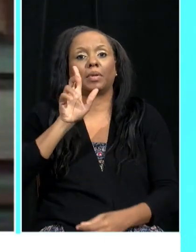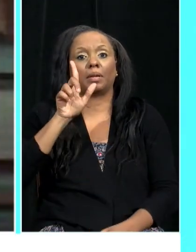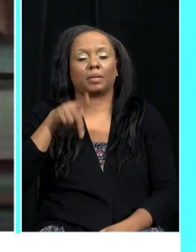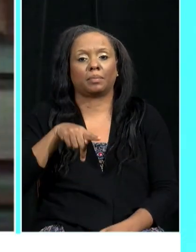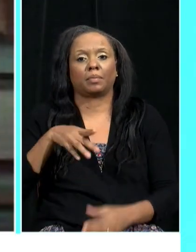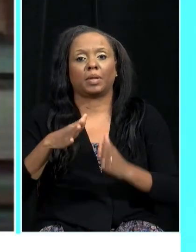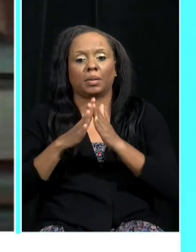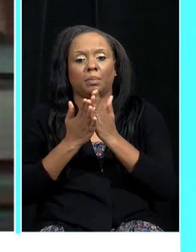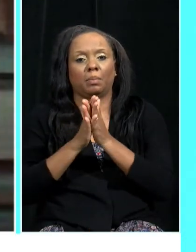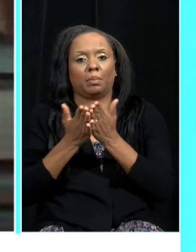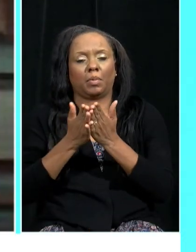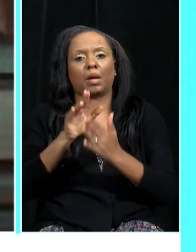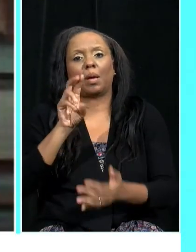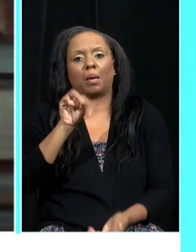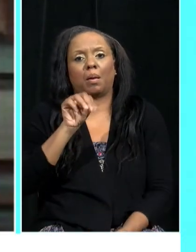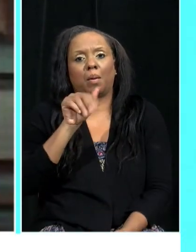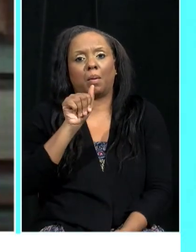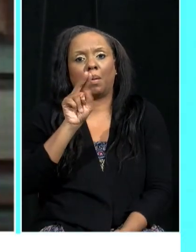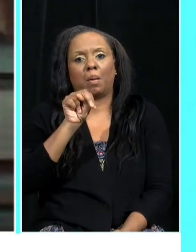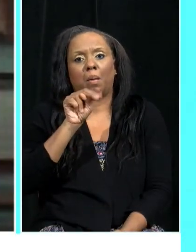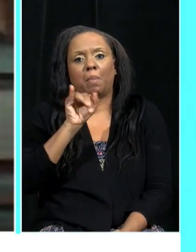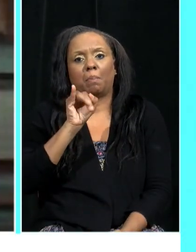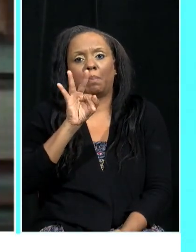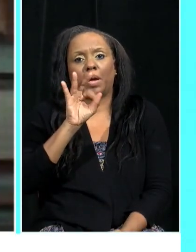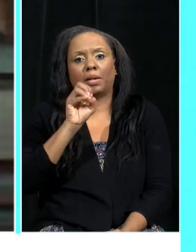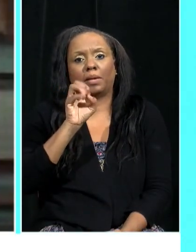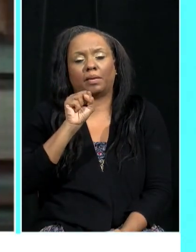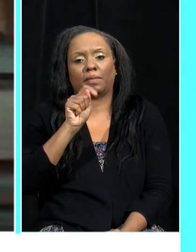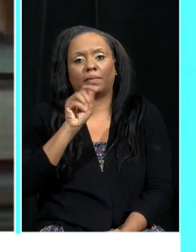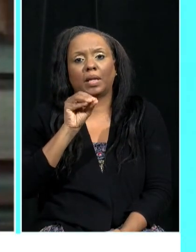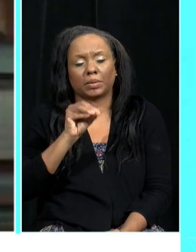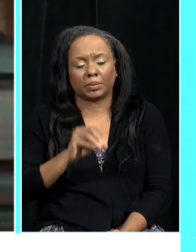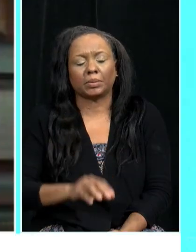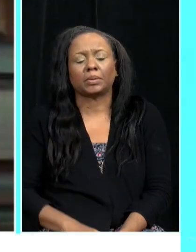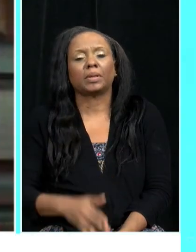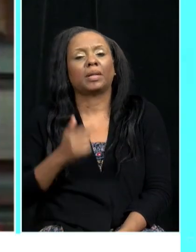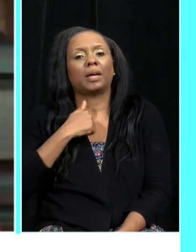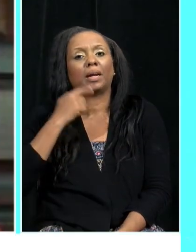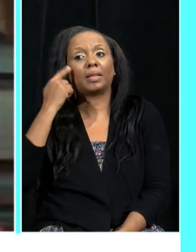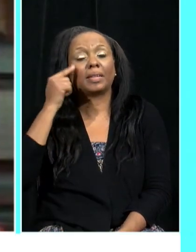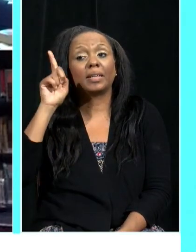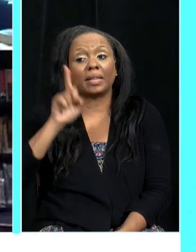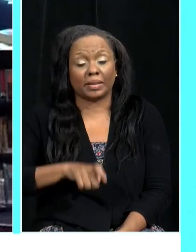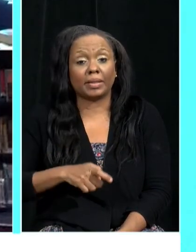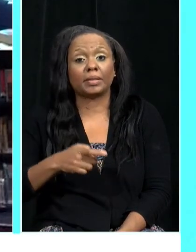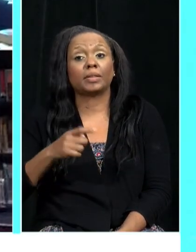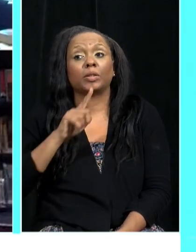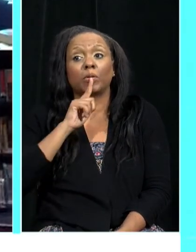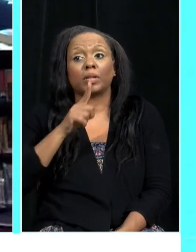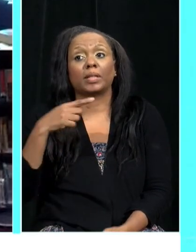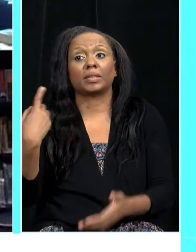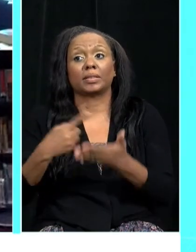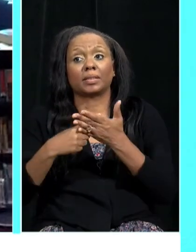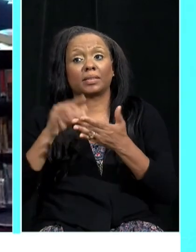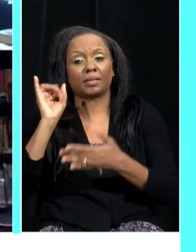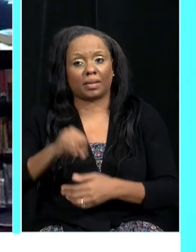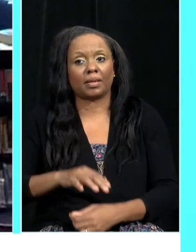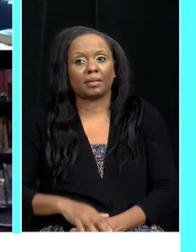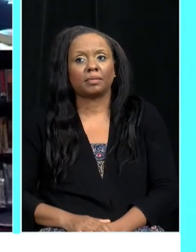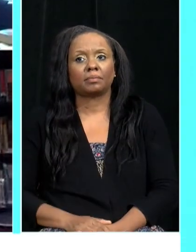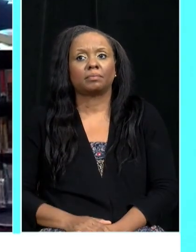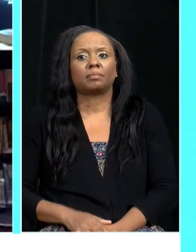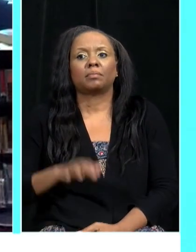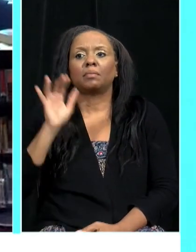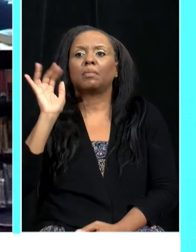Party's manifesto. And I think it has to be highlighted because that in of itself represents a